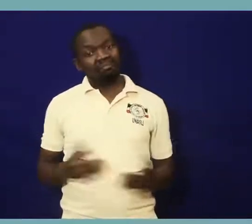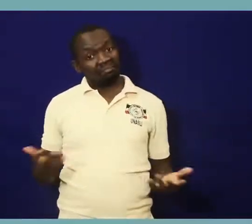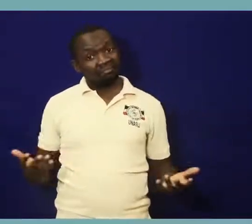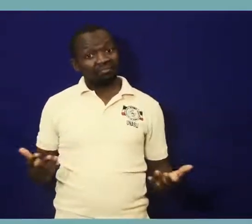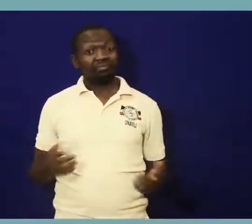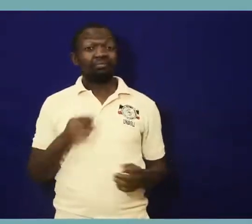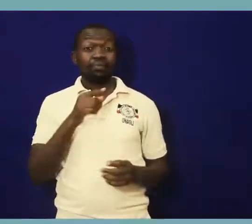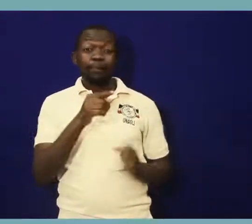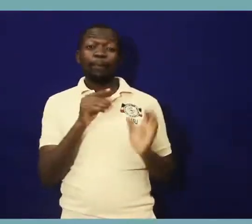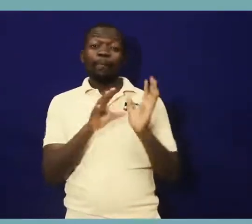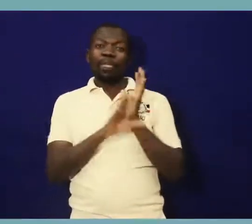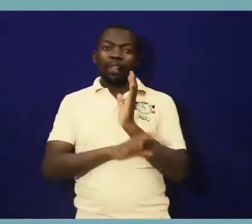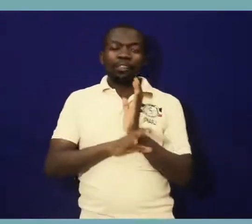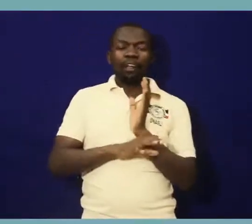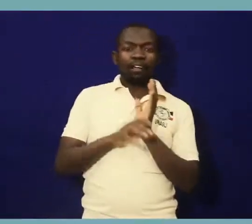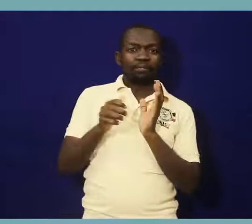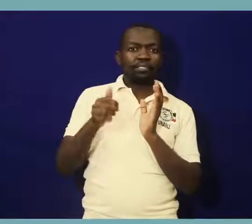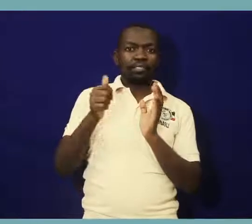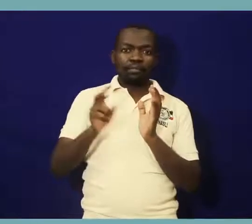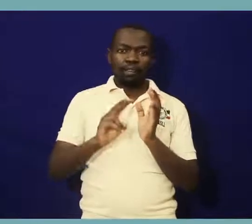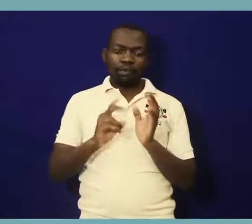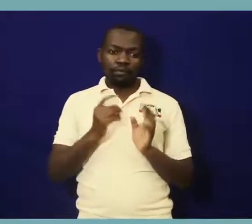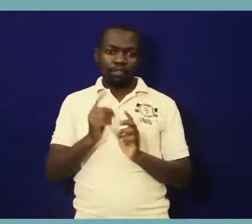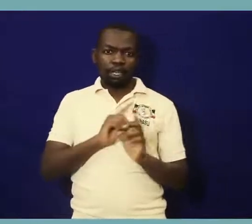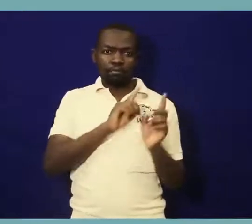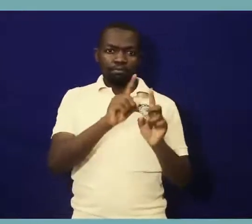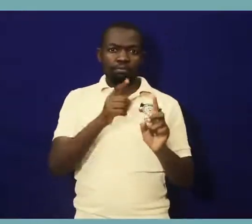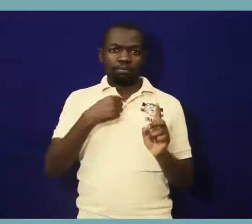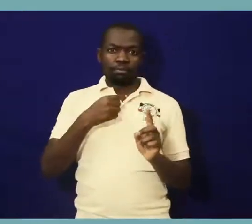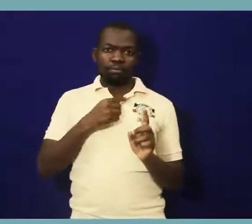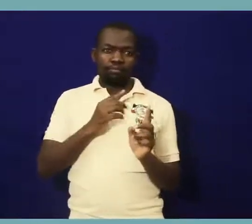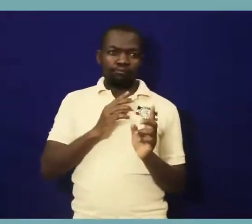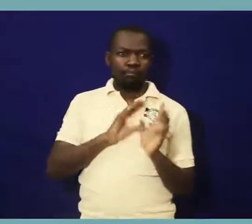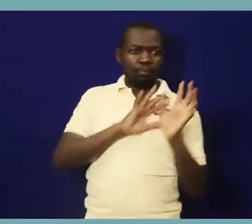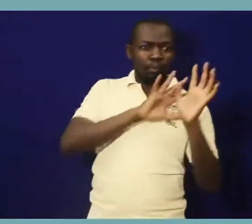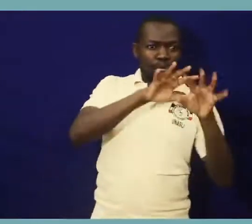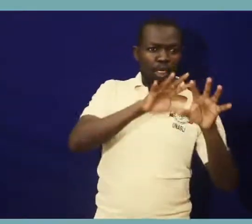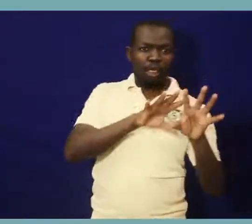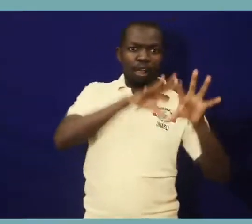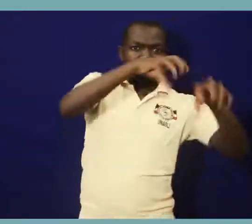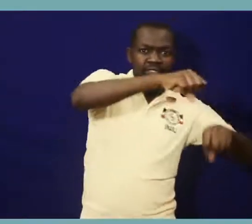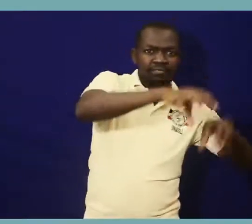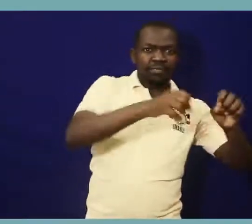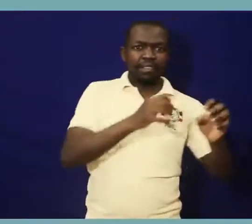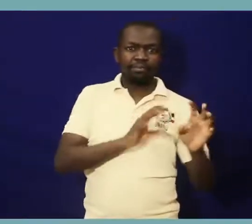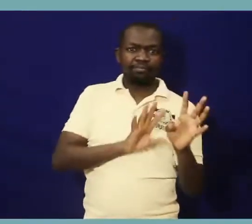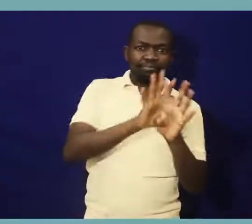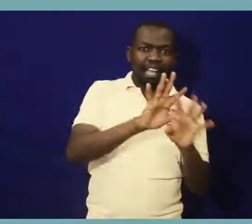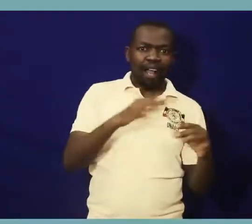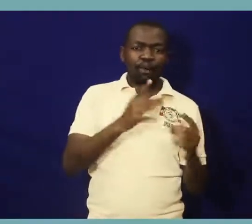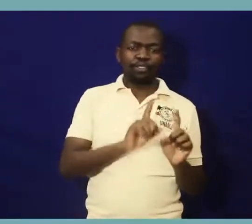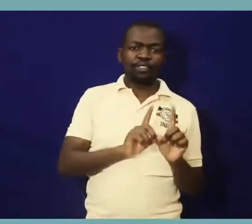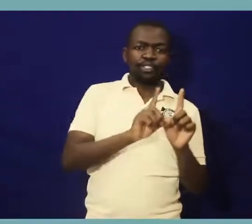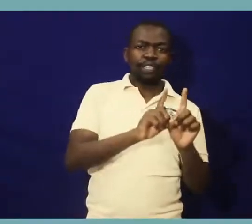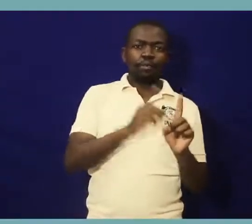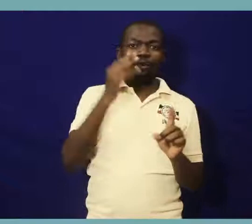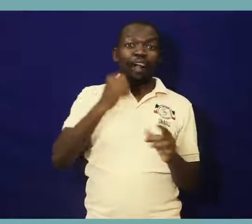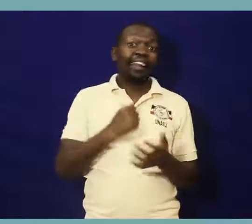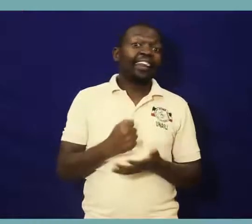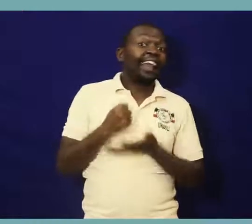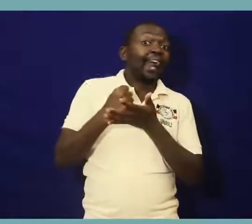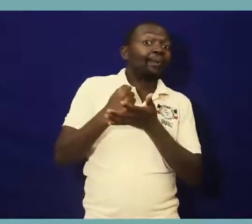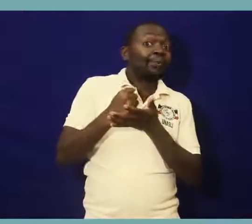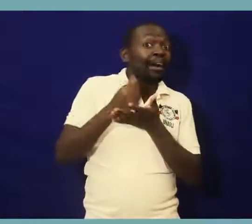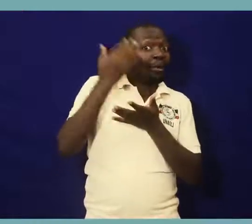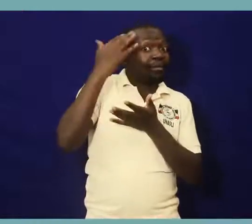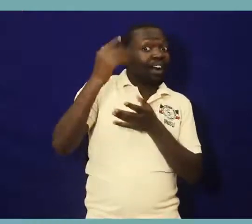The country would attack another country in anticipation of help